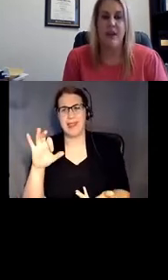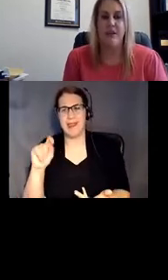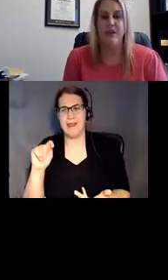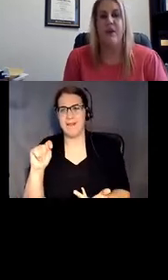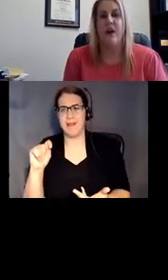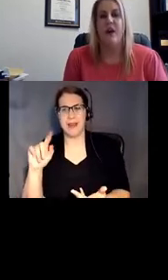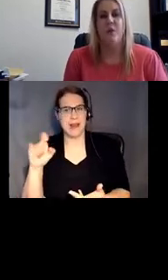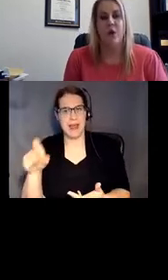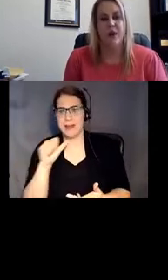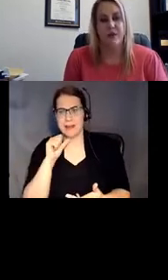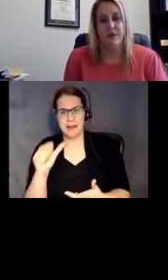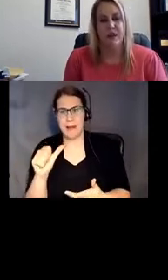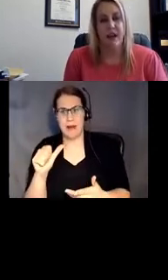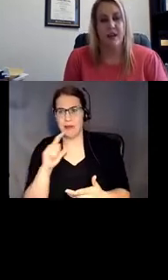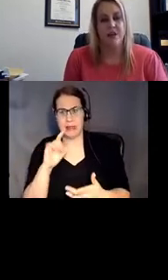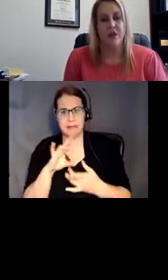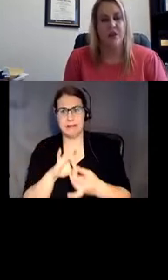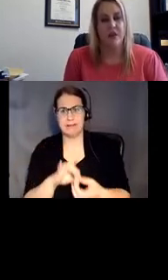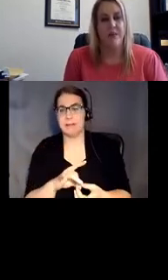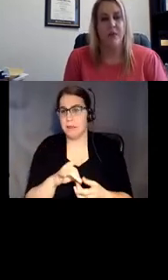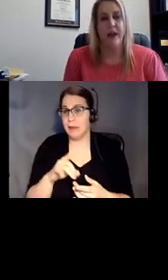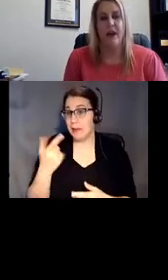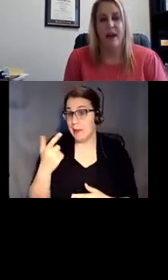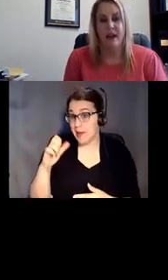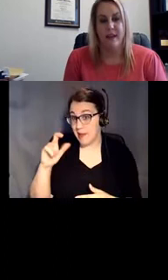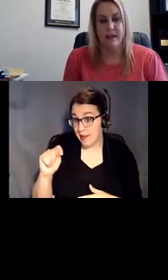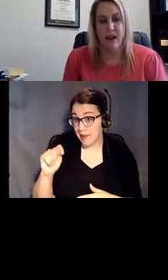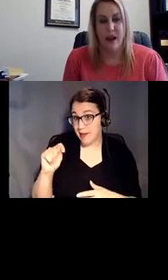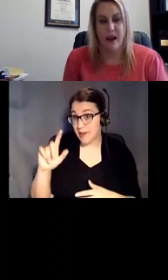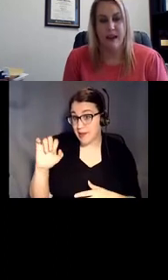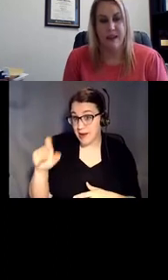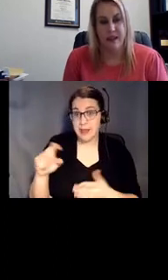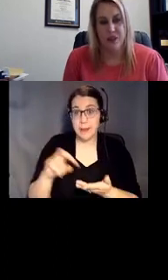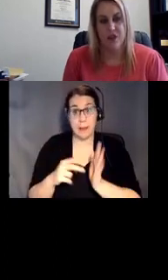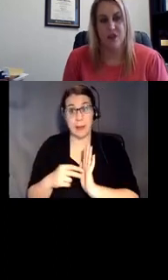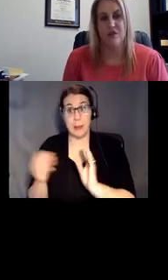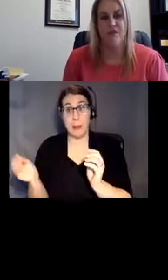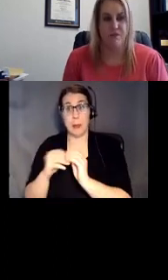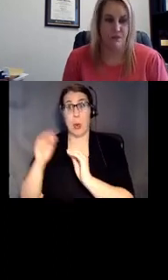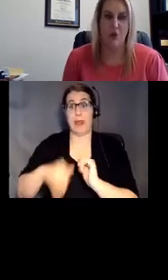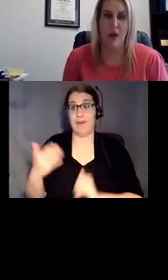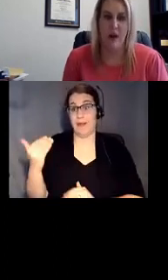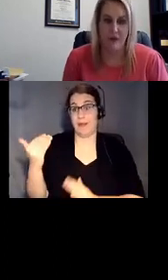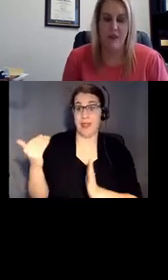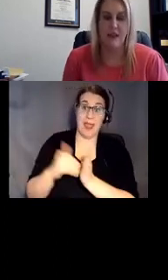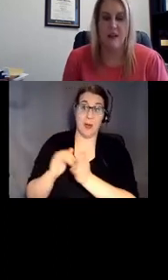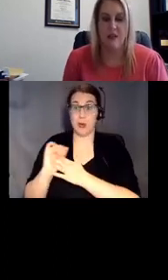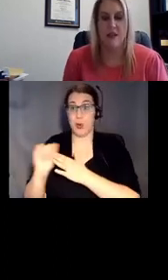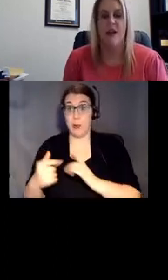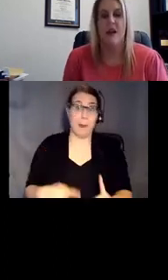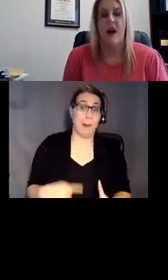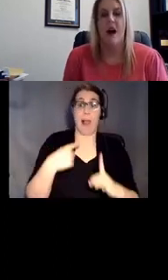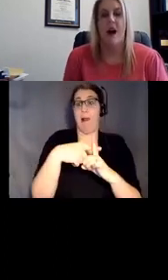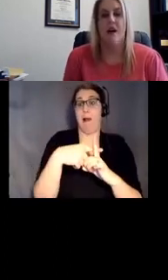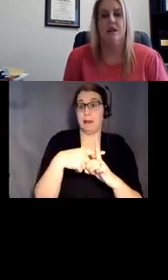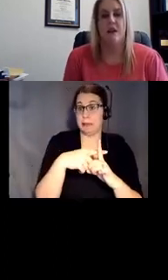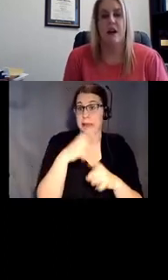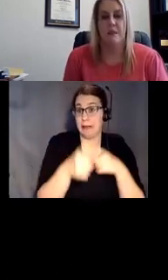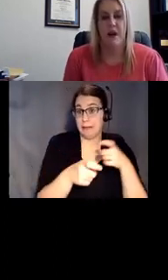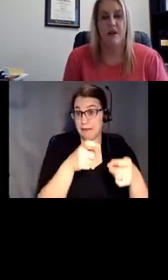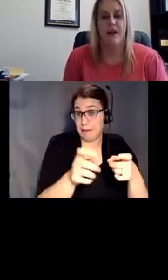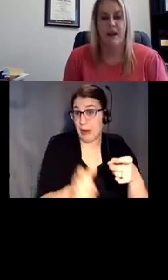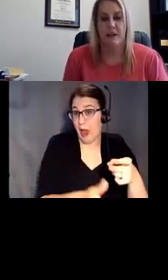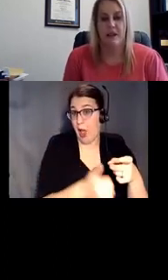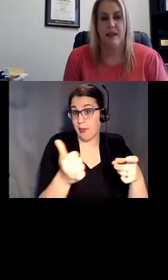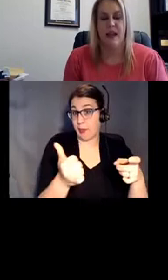to give more than $15,000 to the ABLE account, and in addition to that $15,000,